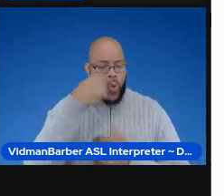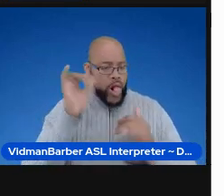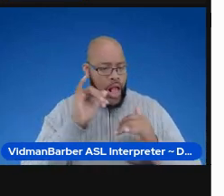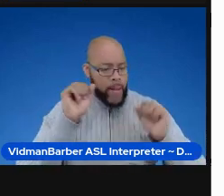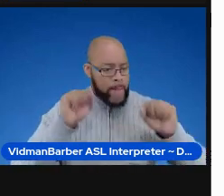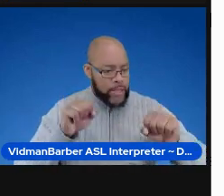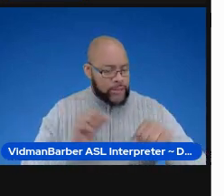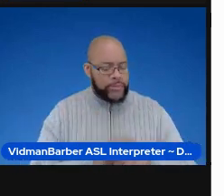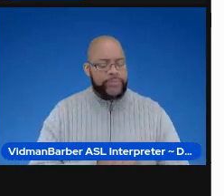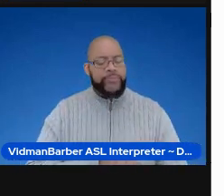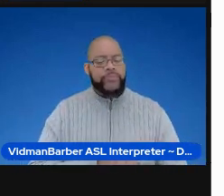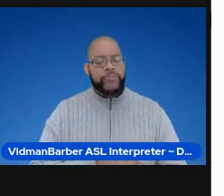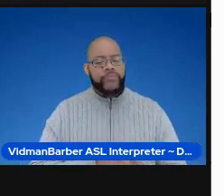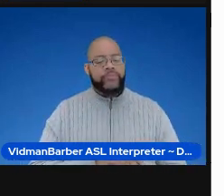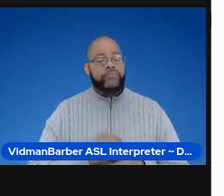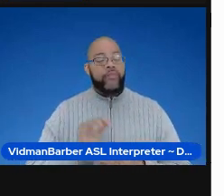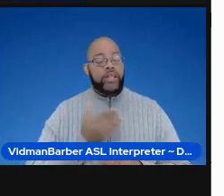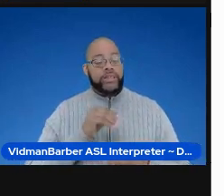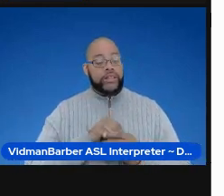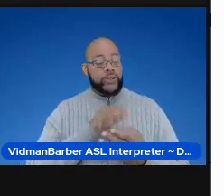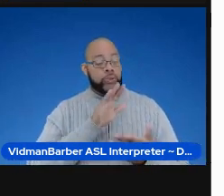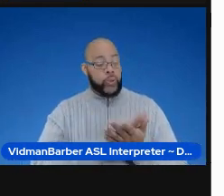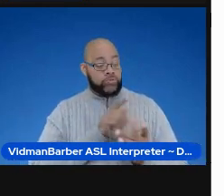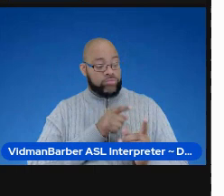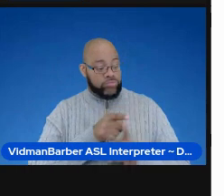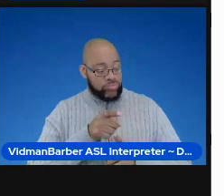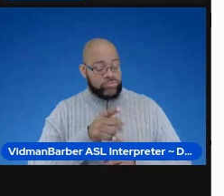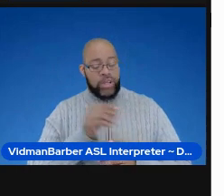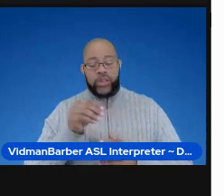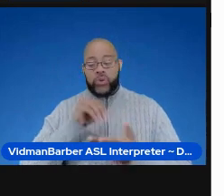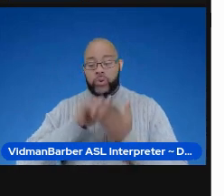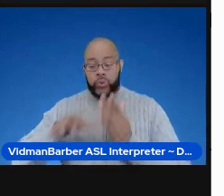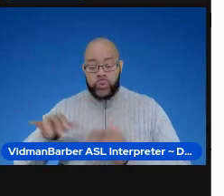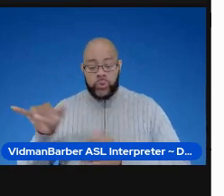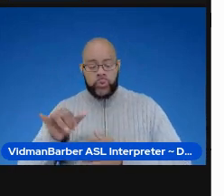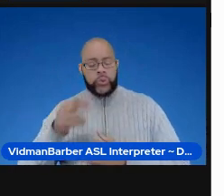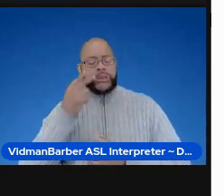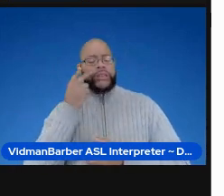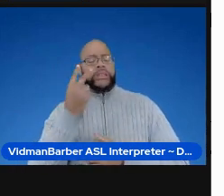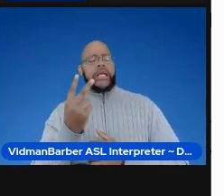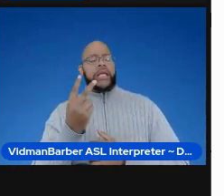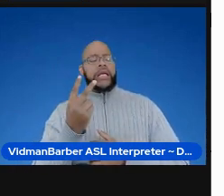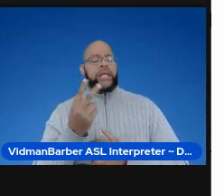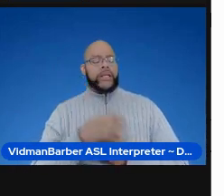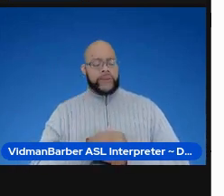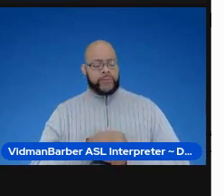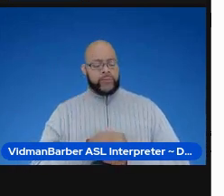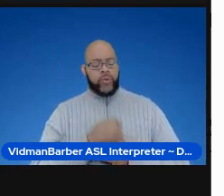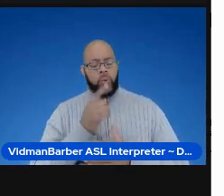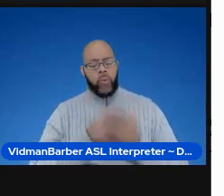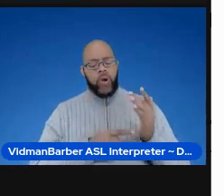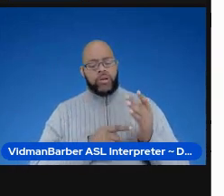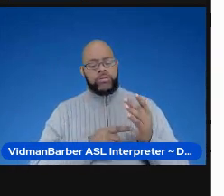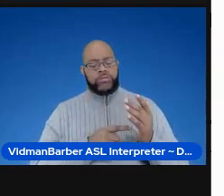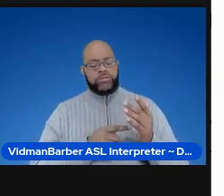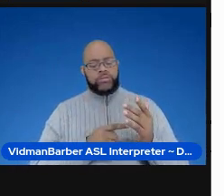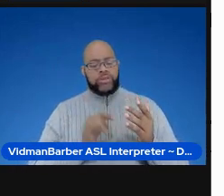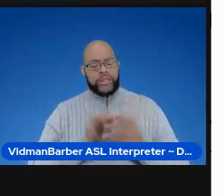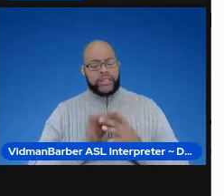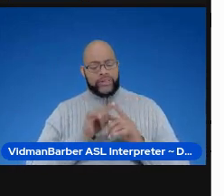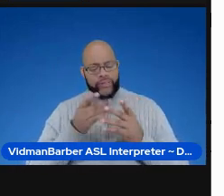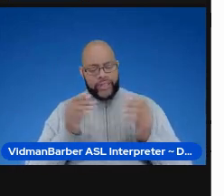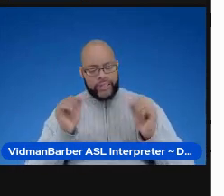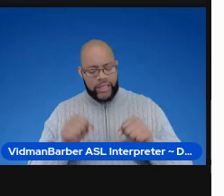And for those of us in academia and students alike, to see what the emerging trends are and where we